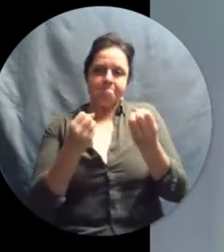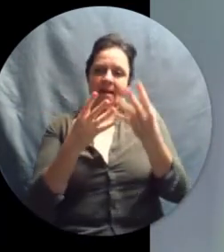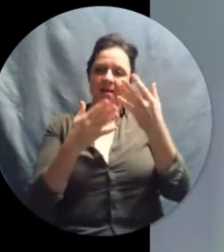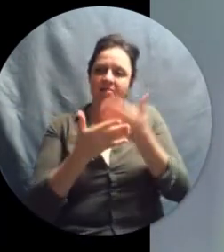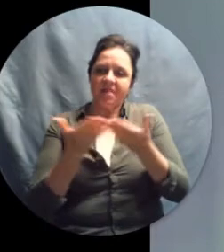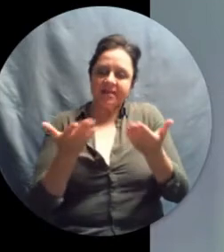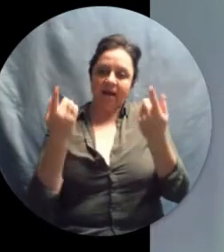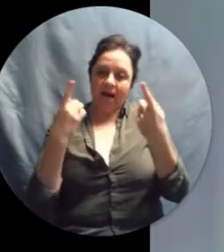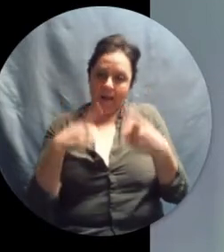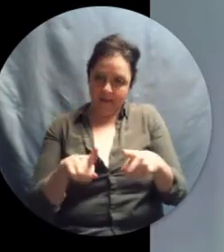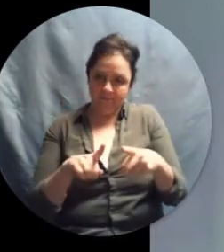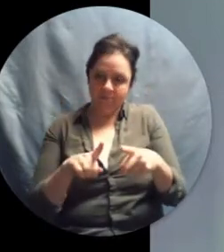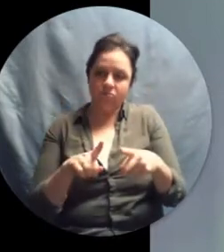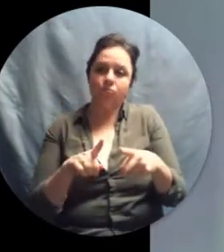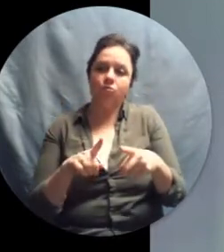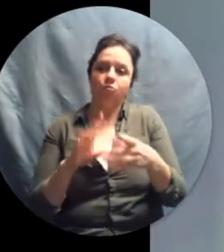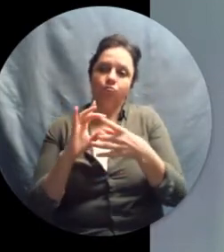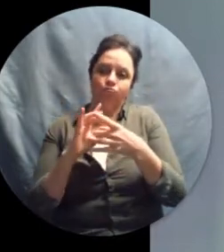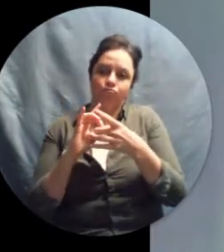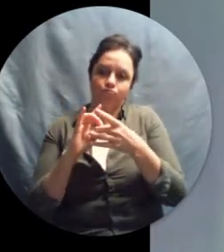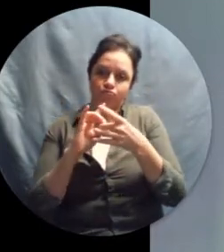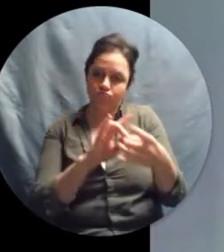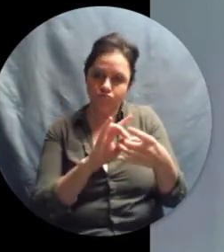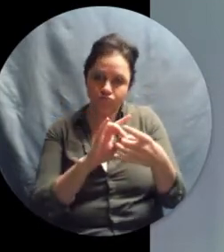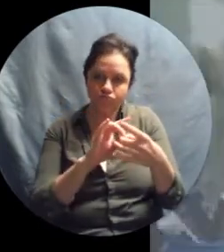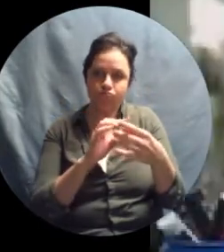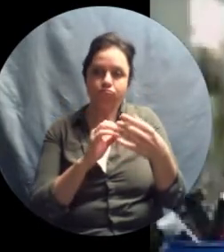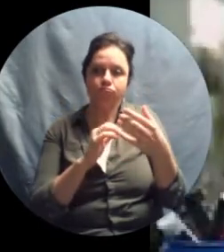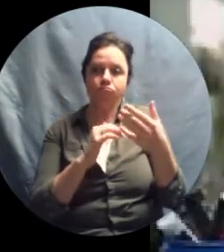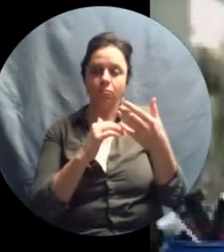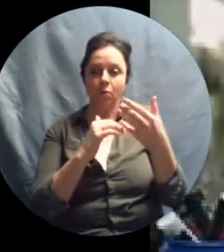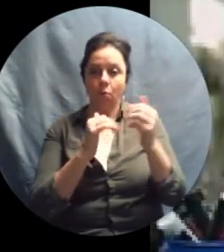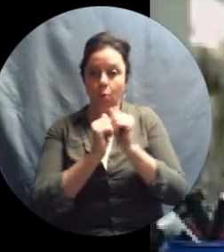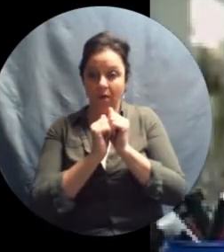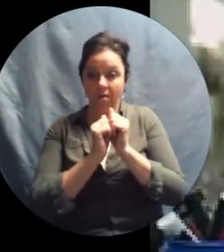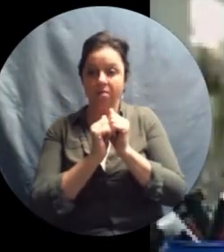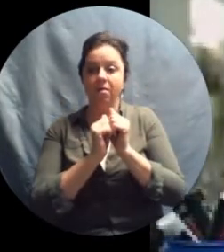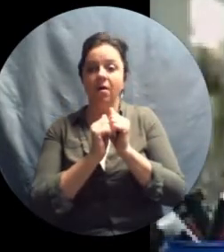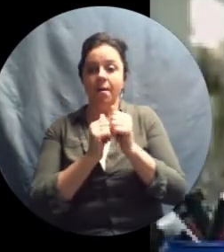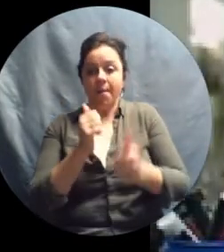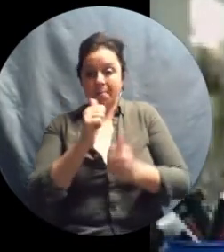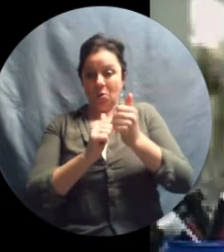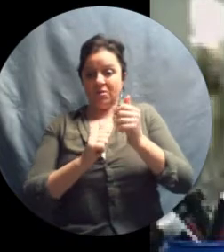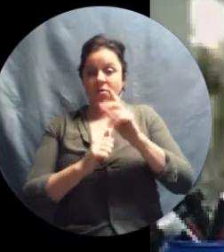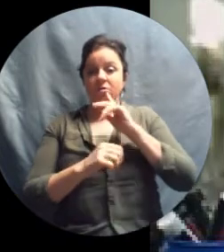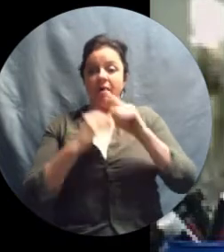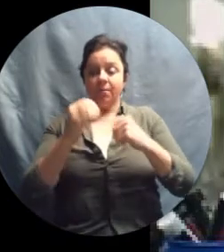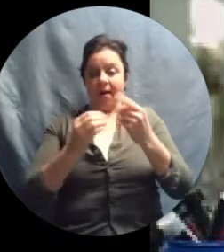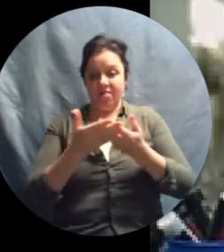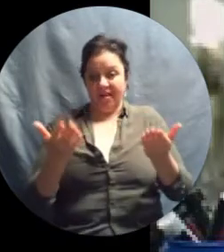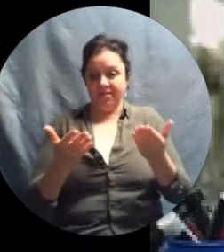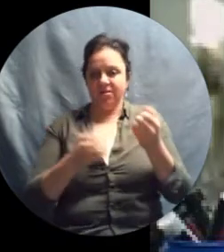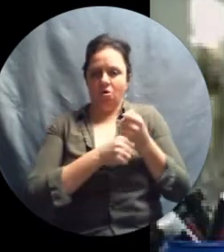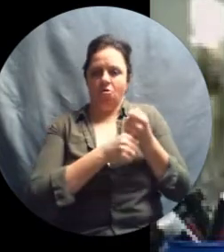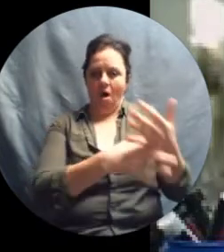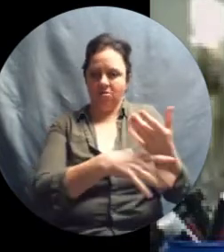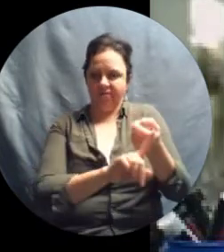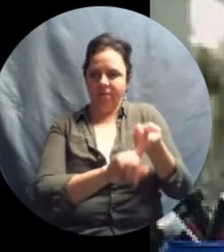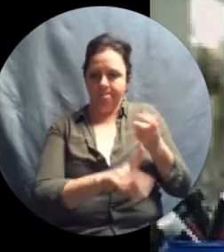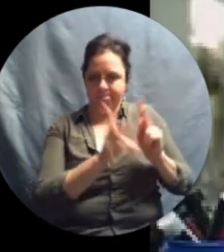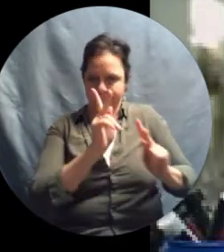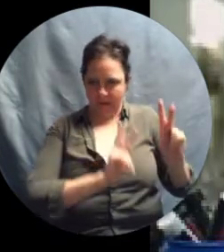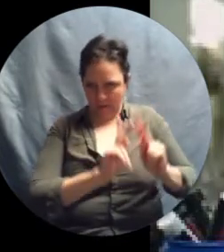habitat which would fall under the title of habitat loss. Mostly, we're talking about things that are caused by humans. When we